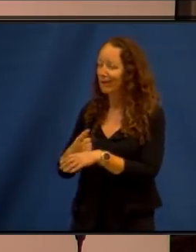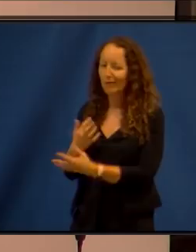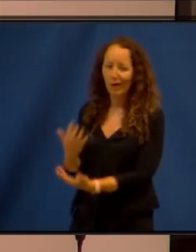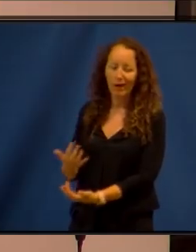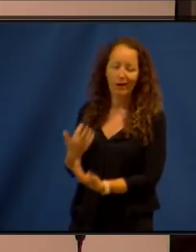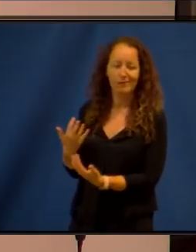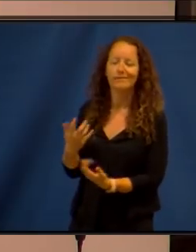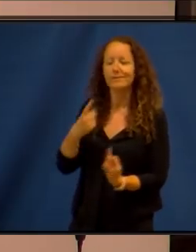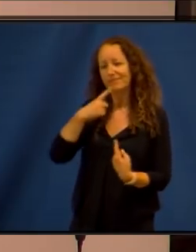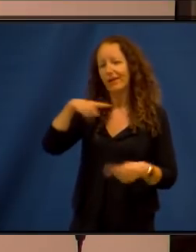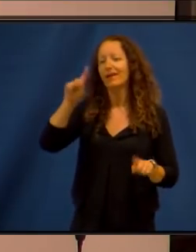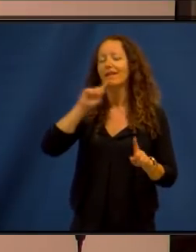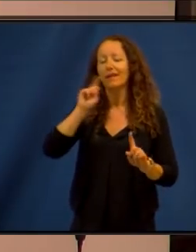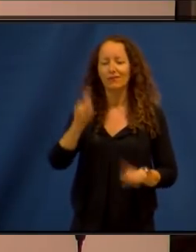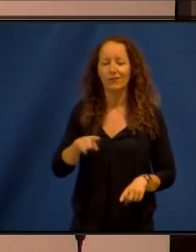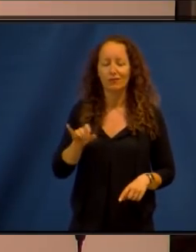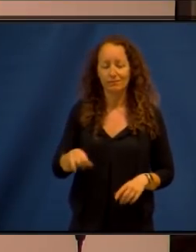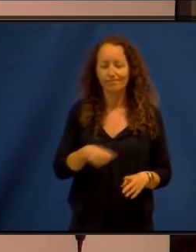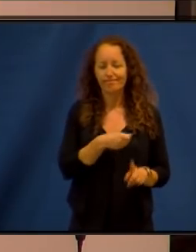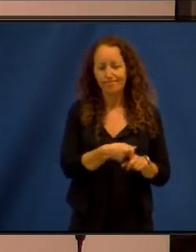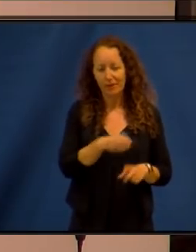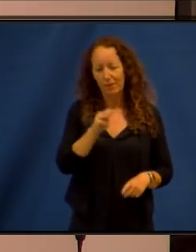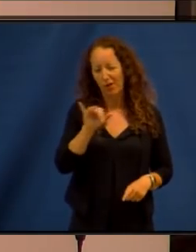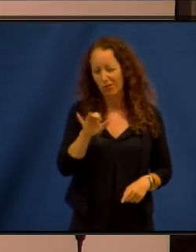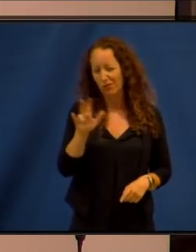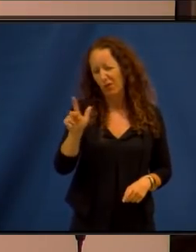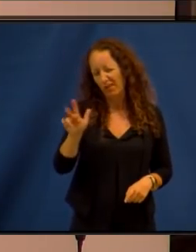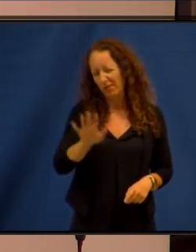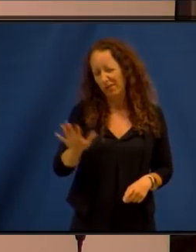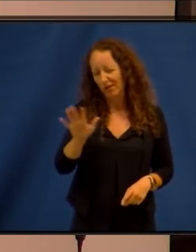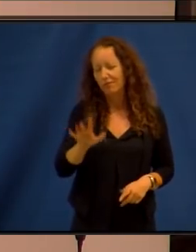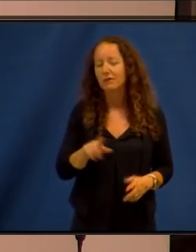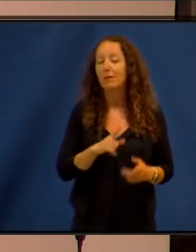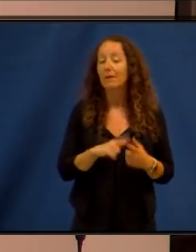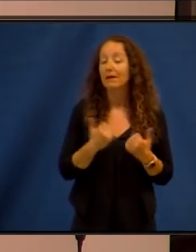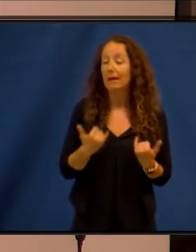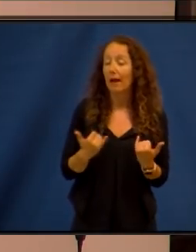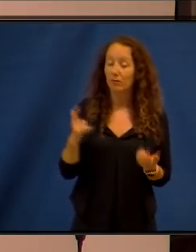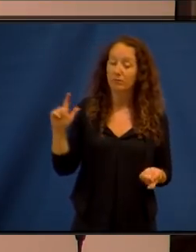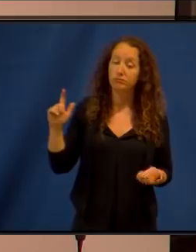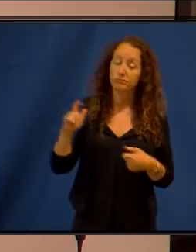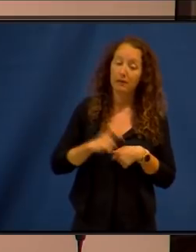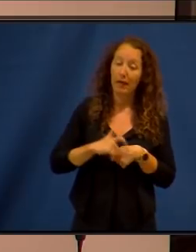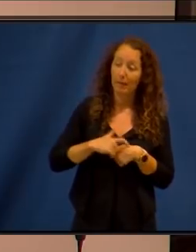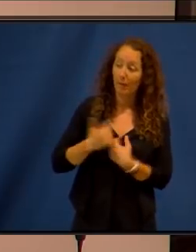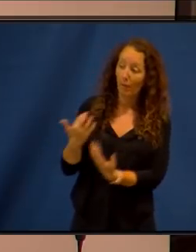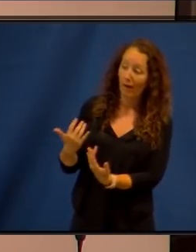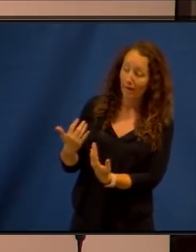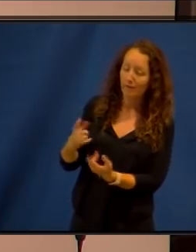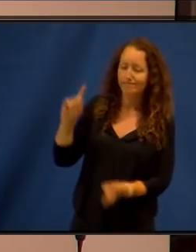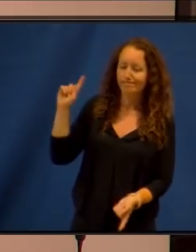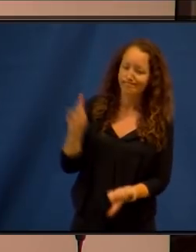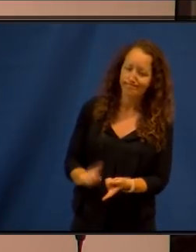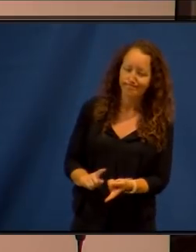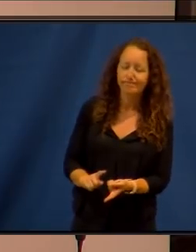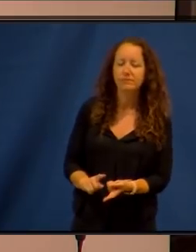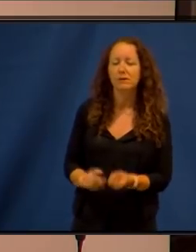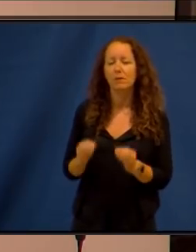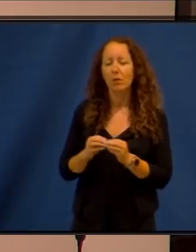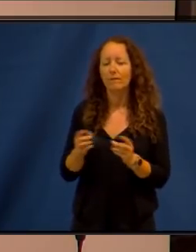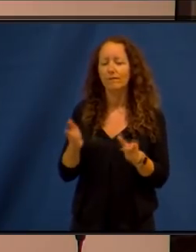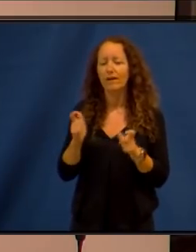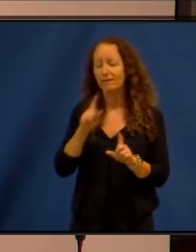from them. But now we are getting those on a more timely basis. So I do think we are seeing a leveling out of our